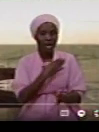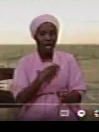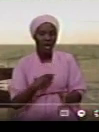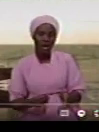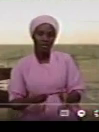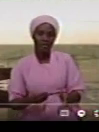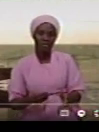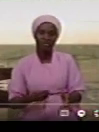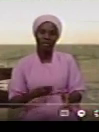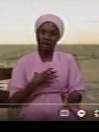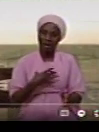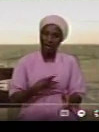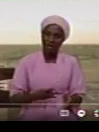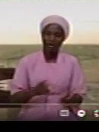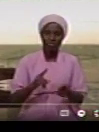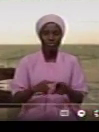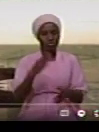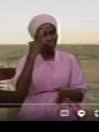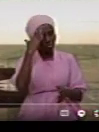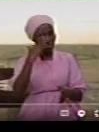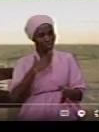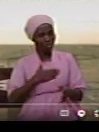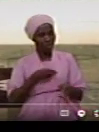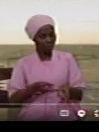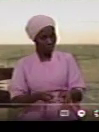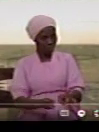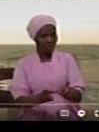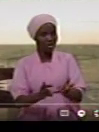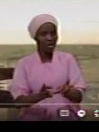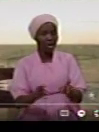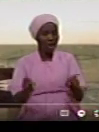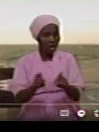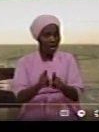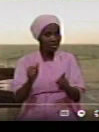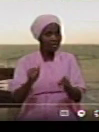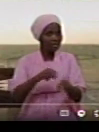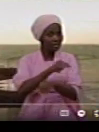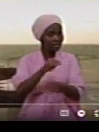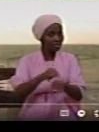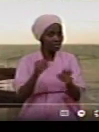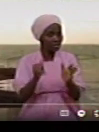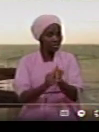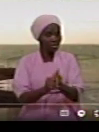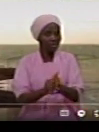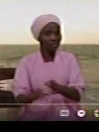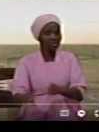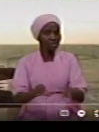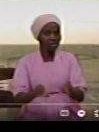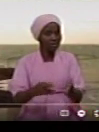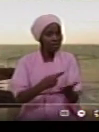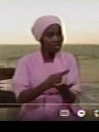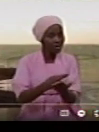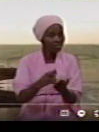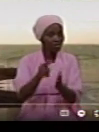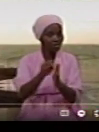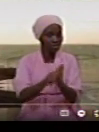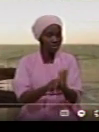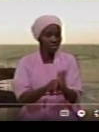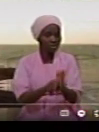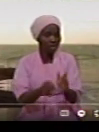my ways, as a nation that did righteousness, as a